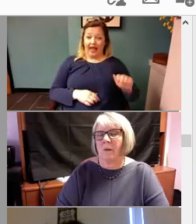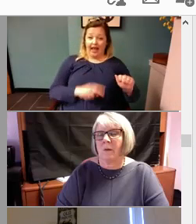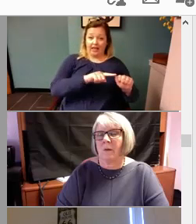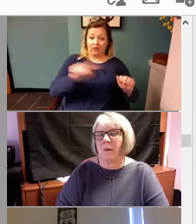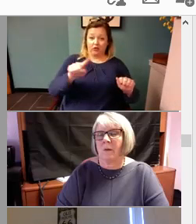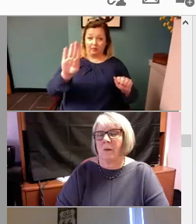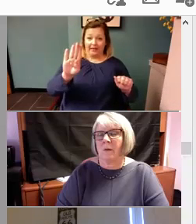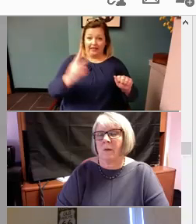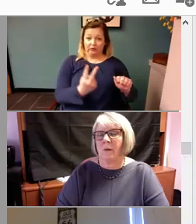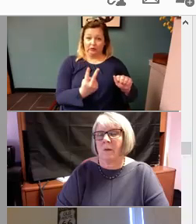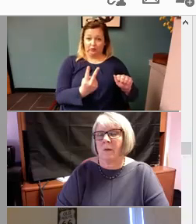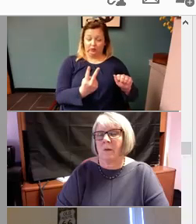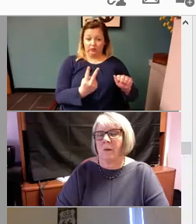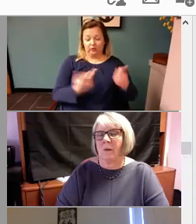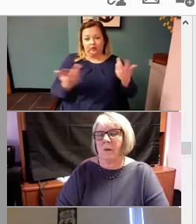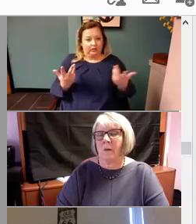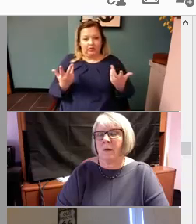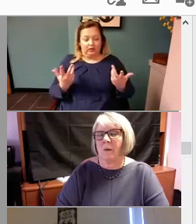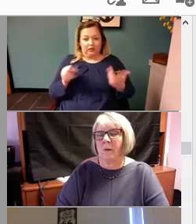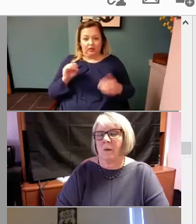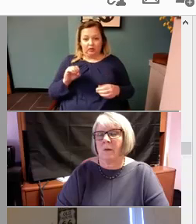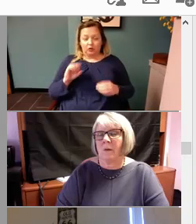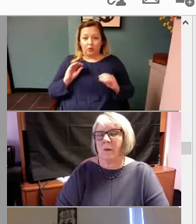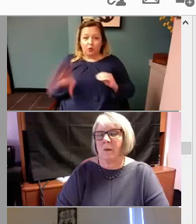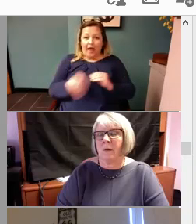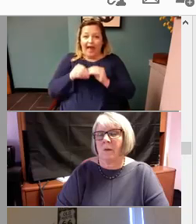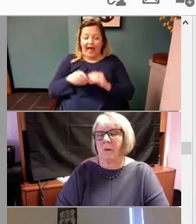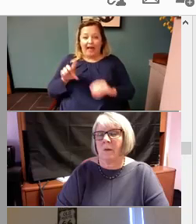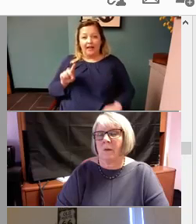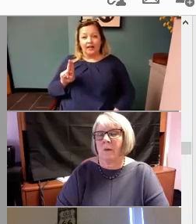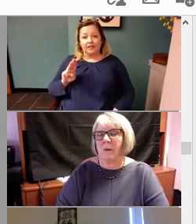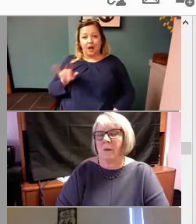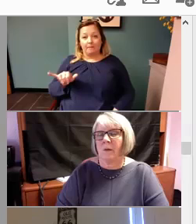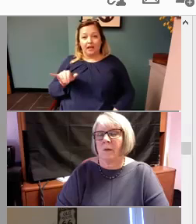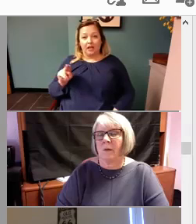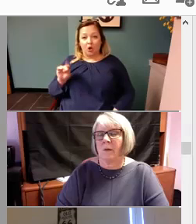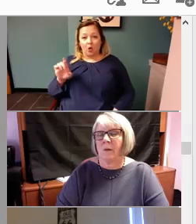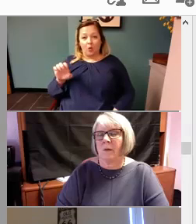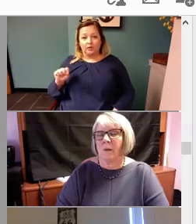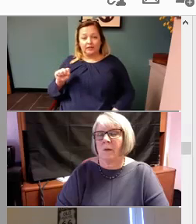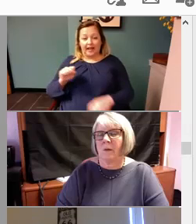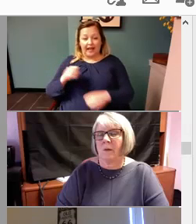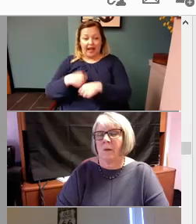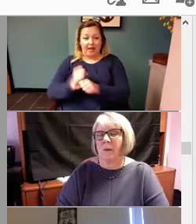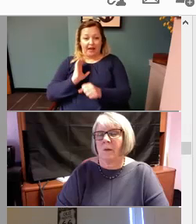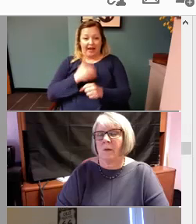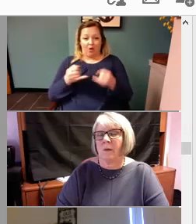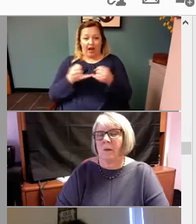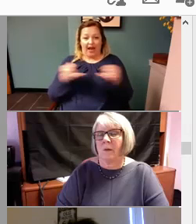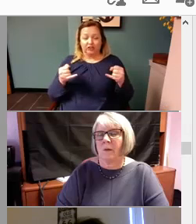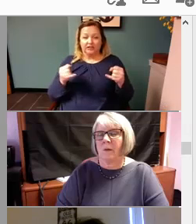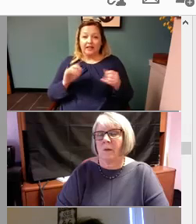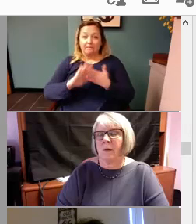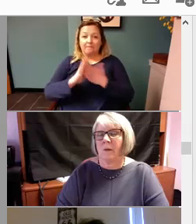dummy nodes and then making our edges a single length or single unit of length, and then we are applying